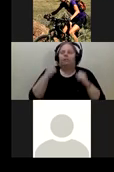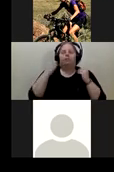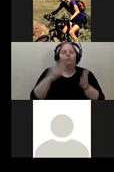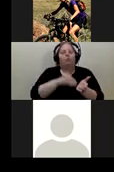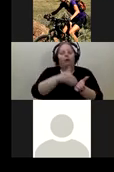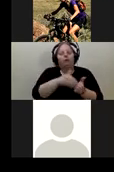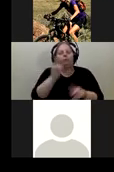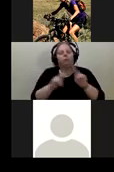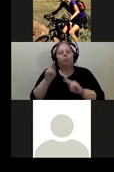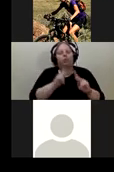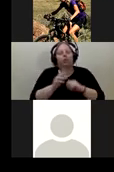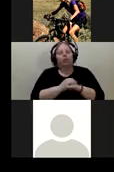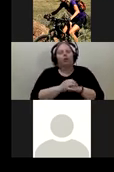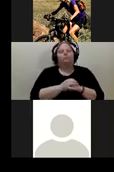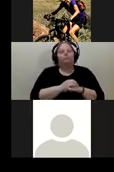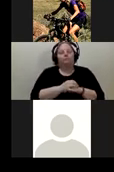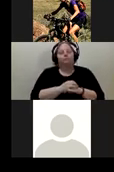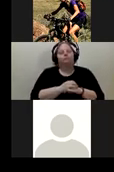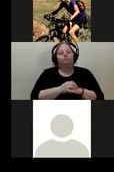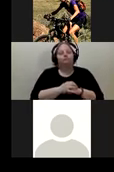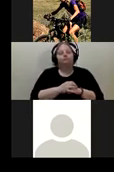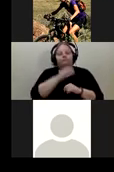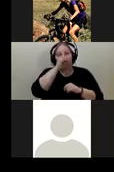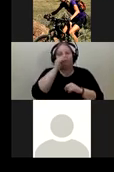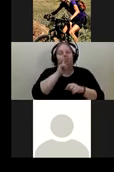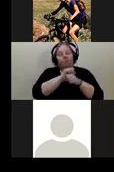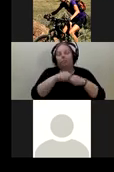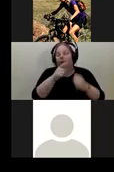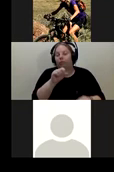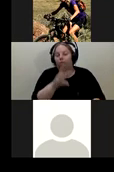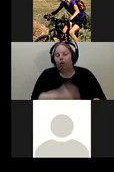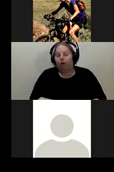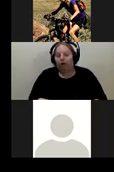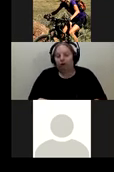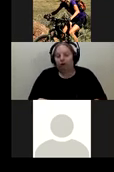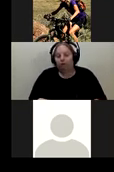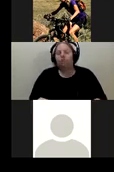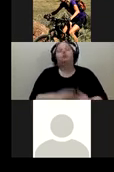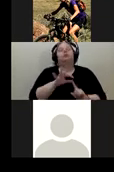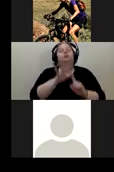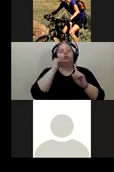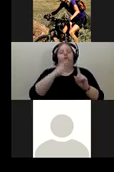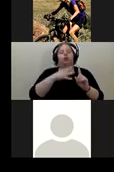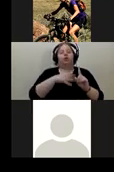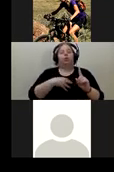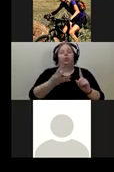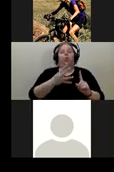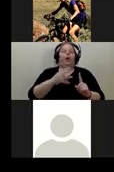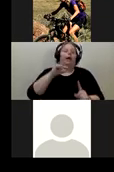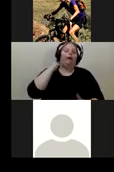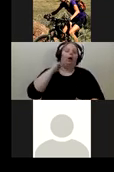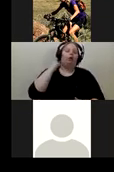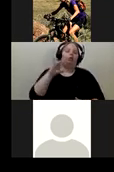people that commit crimes, if you were to, especially white collar crimes of